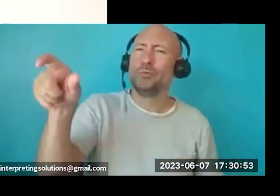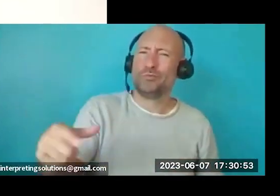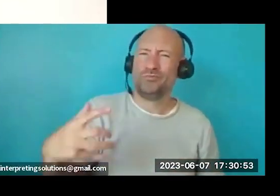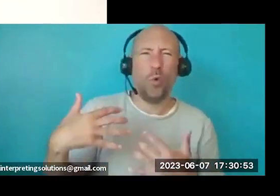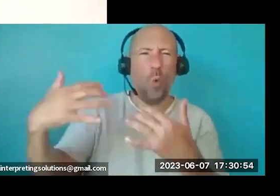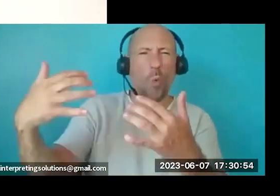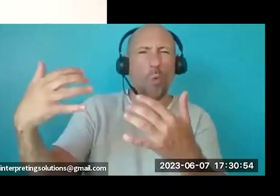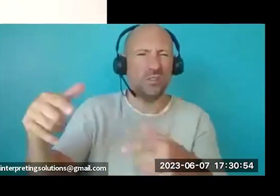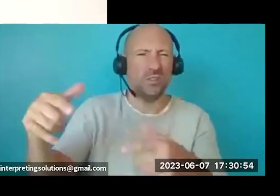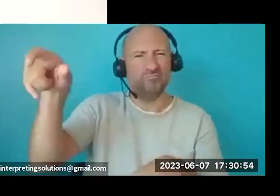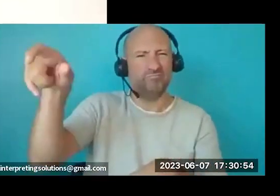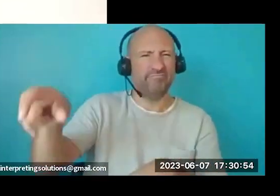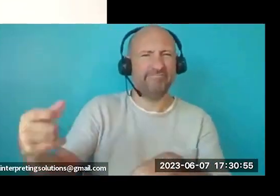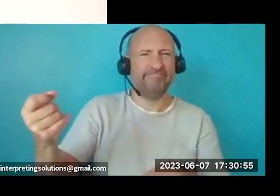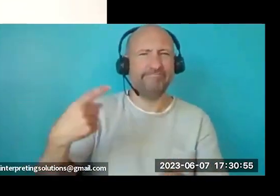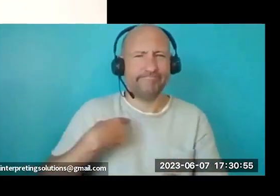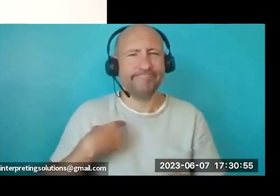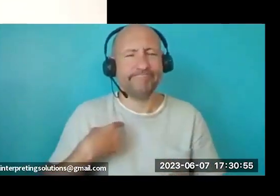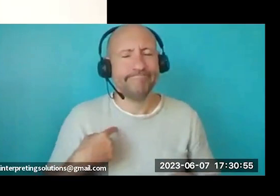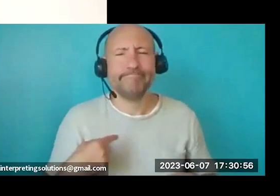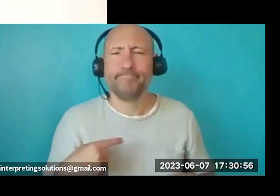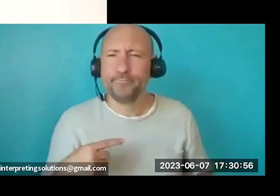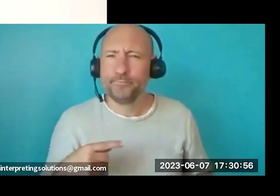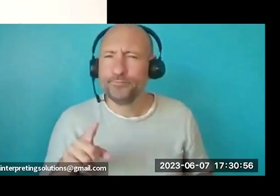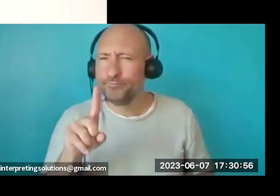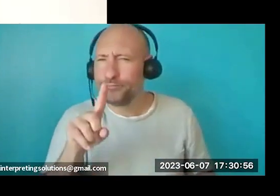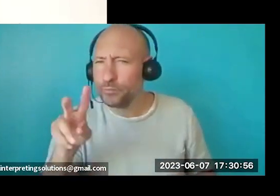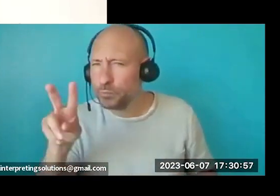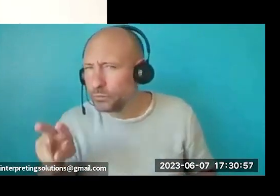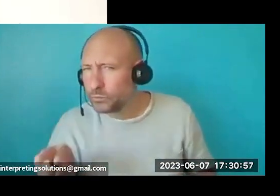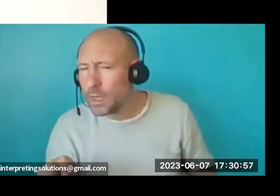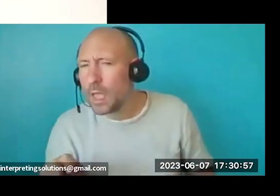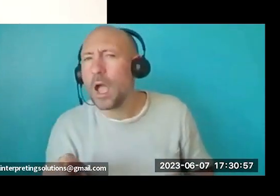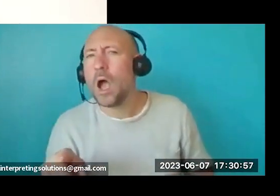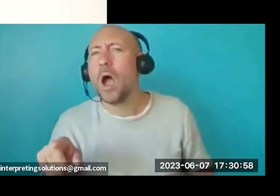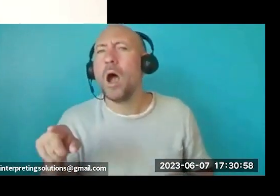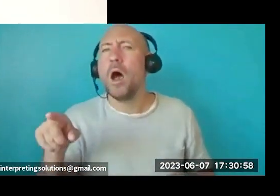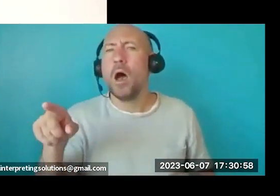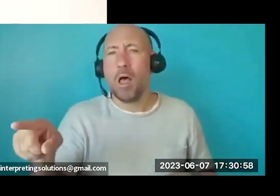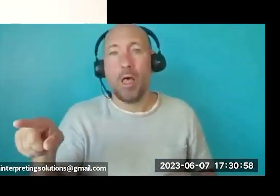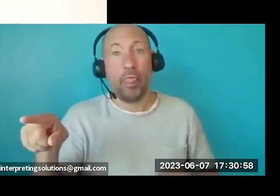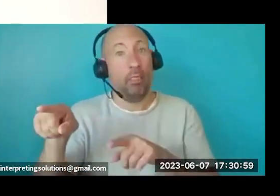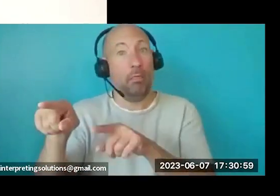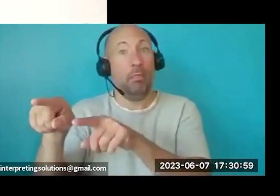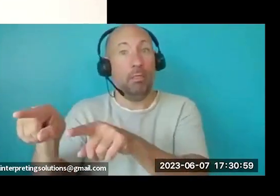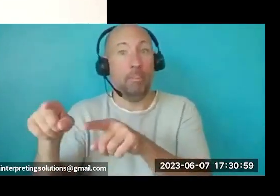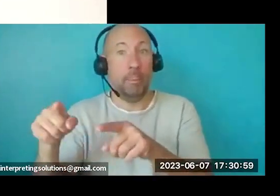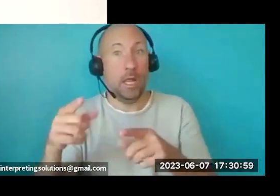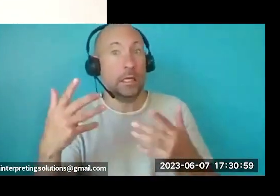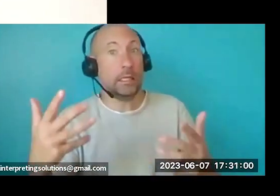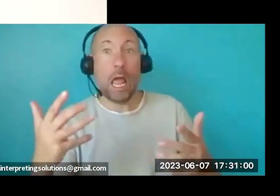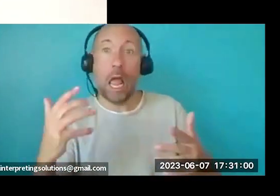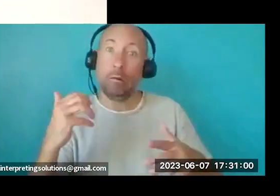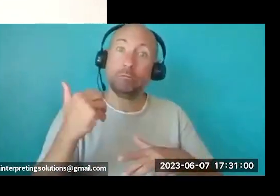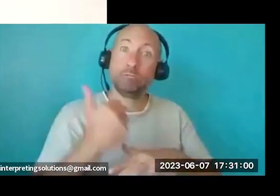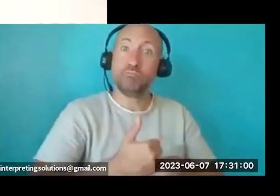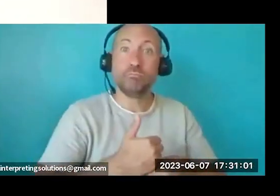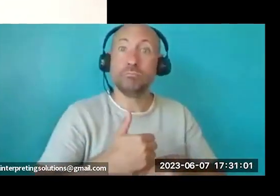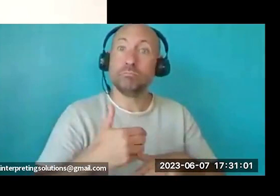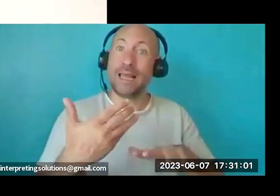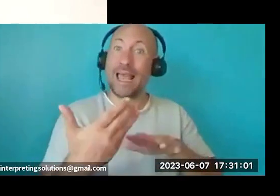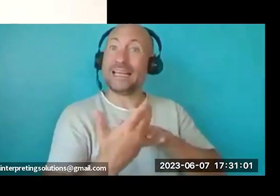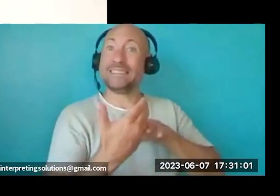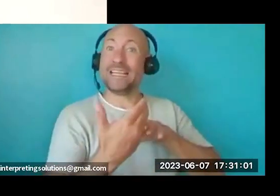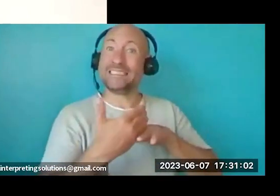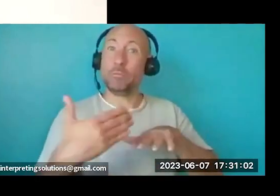audience. And the question is, we are starting to offer accessible performances